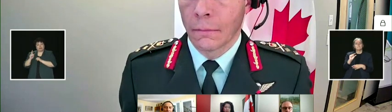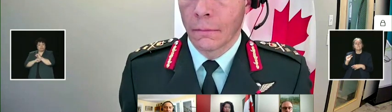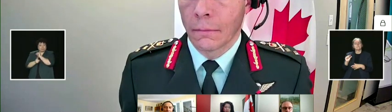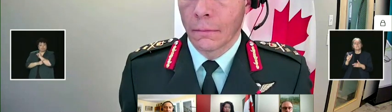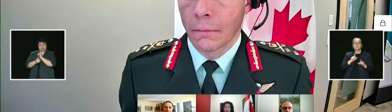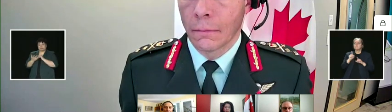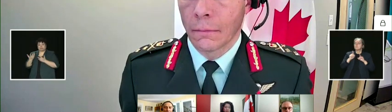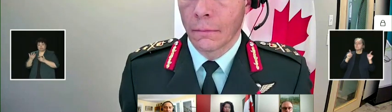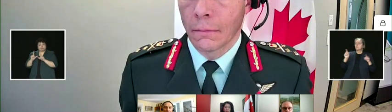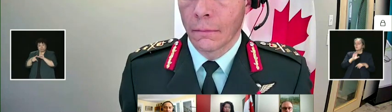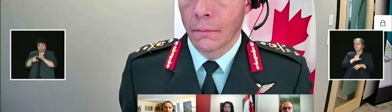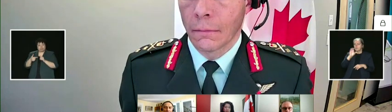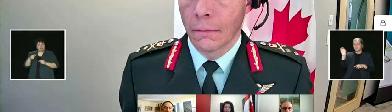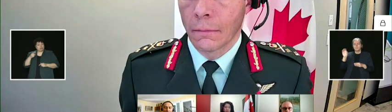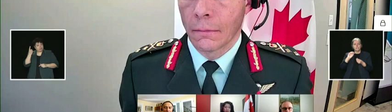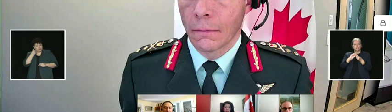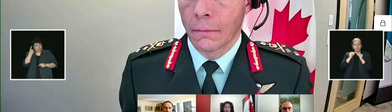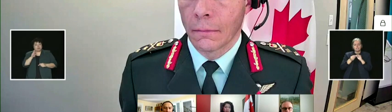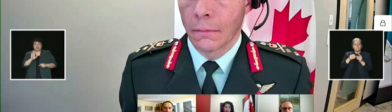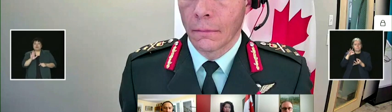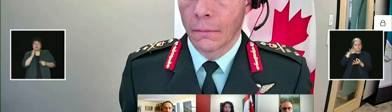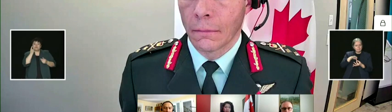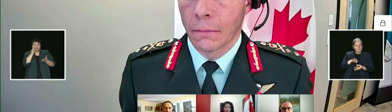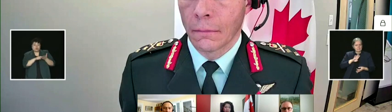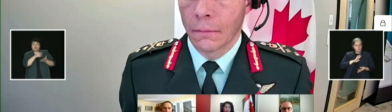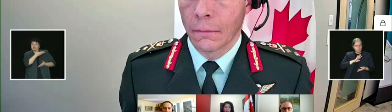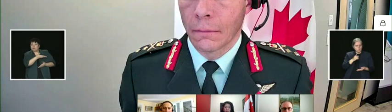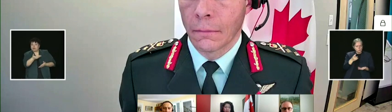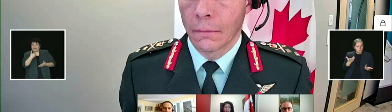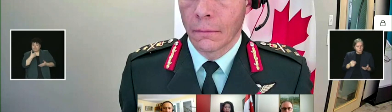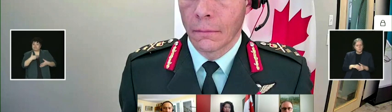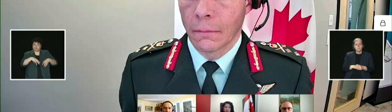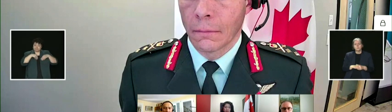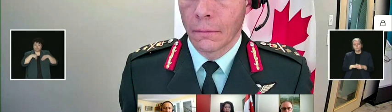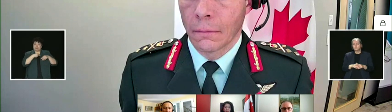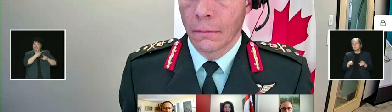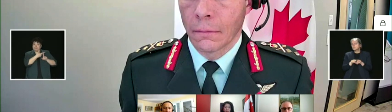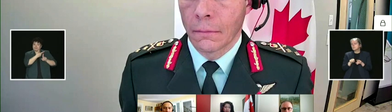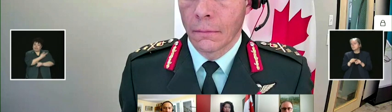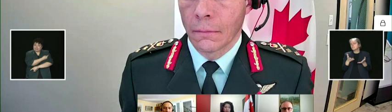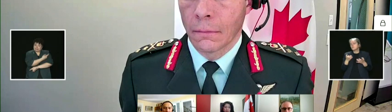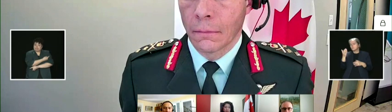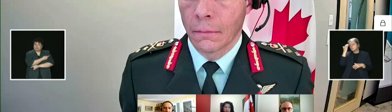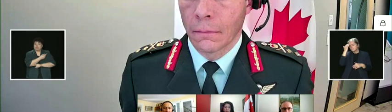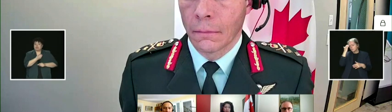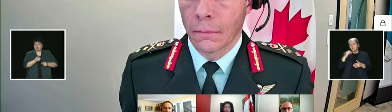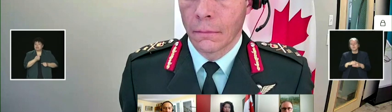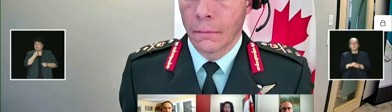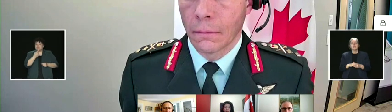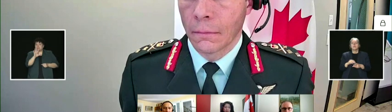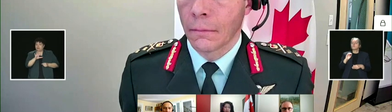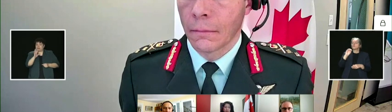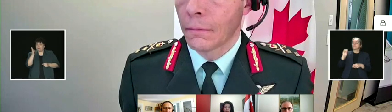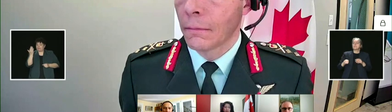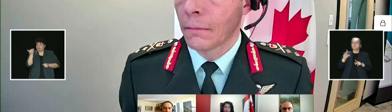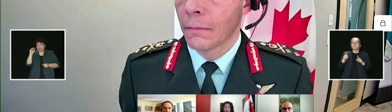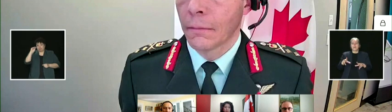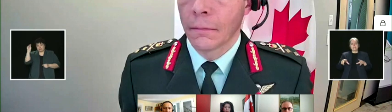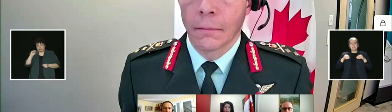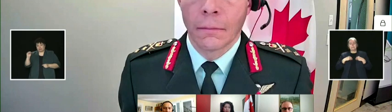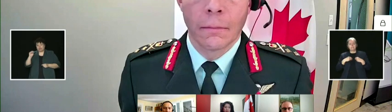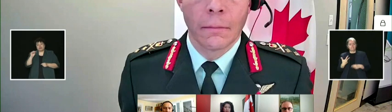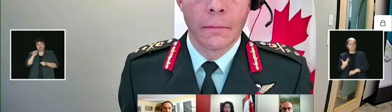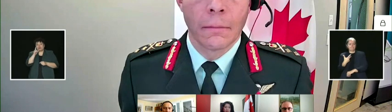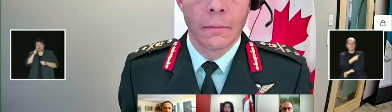what kind of numbers are you seeing in terms of uptake of the vaccine? I read one study recently that said only about 15%